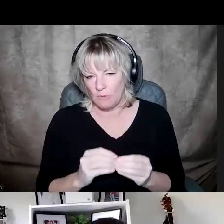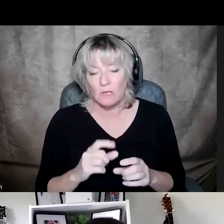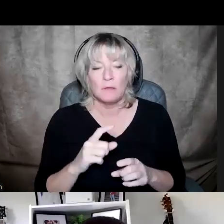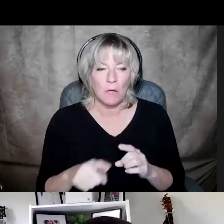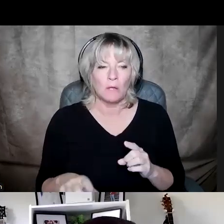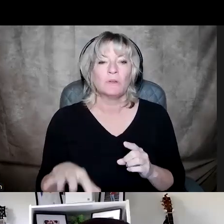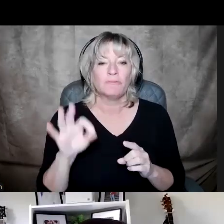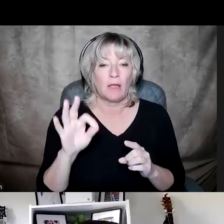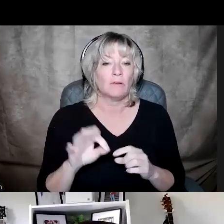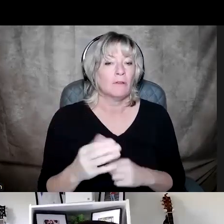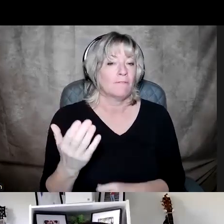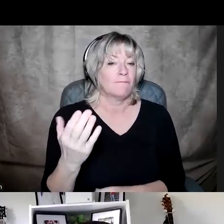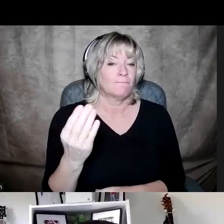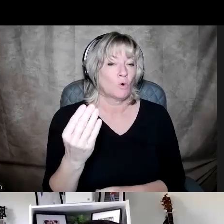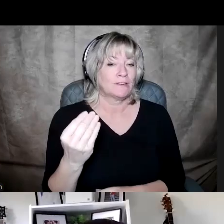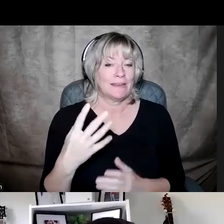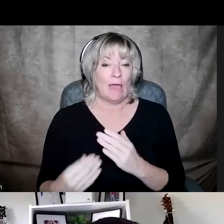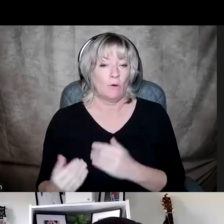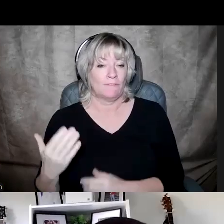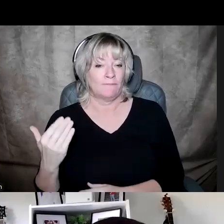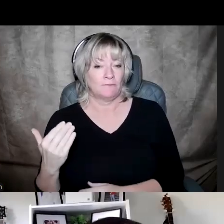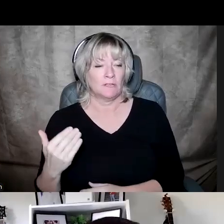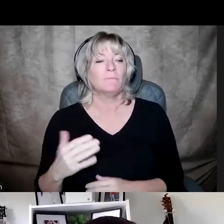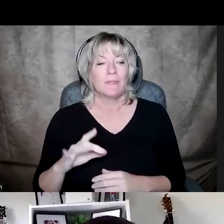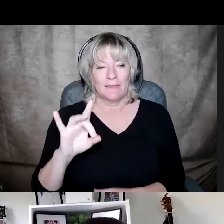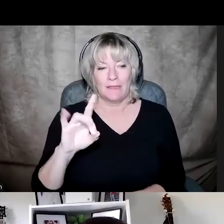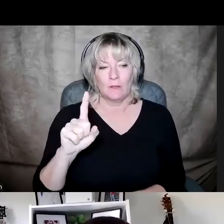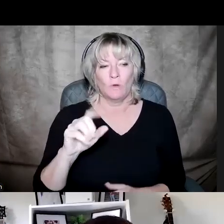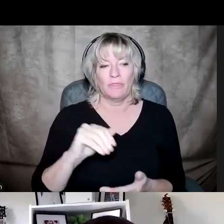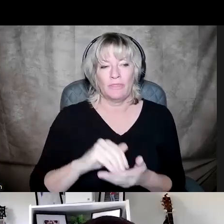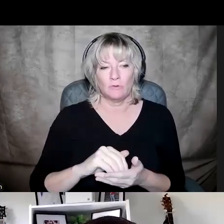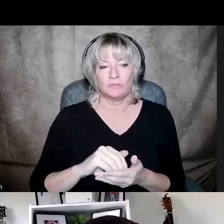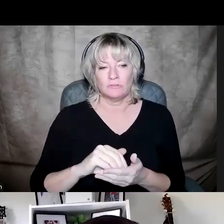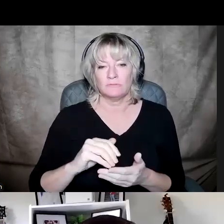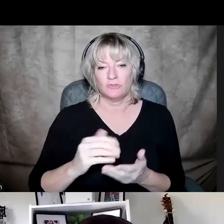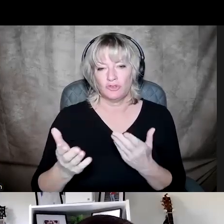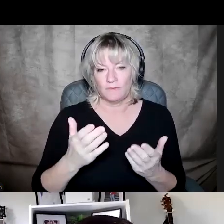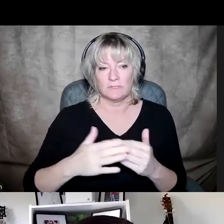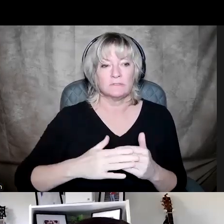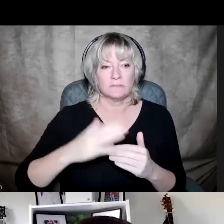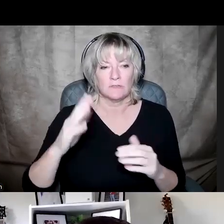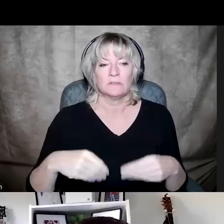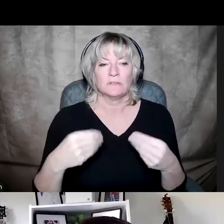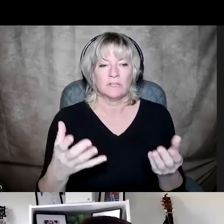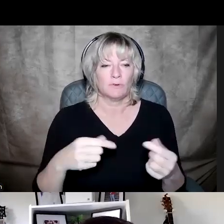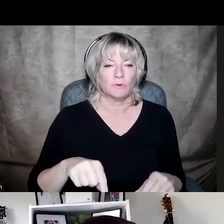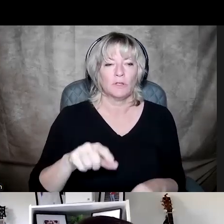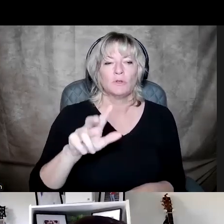across 14 of the 15 programs, over 81,000 services were delivered during 23,500 encounters